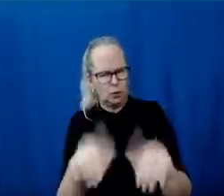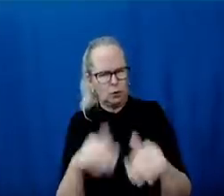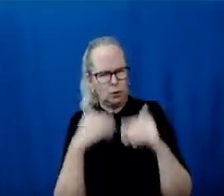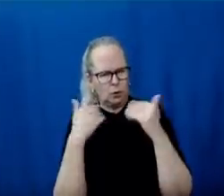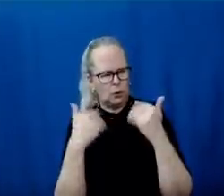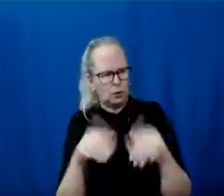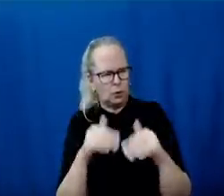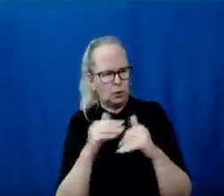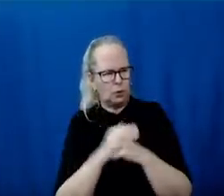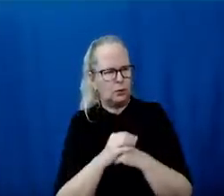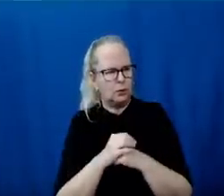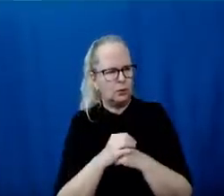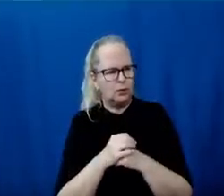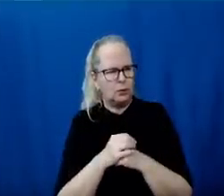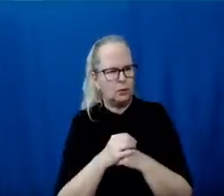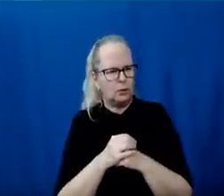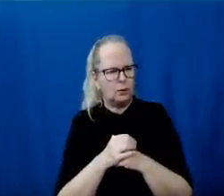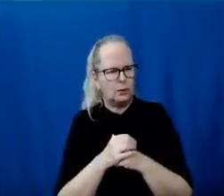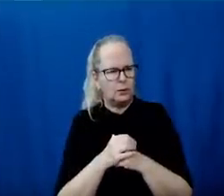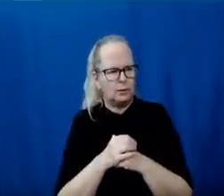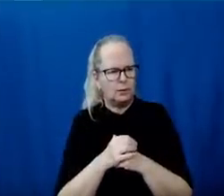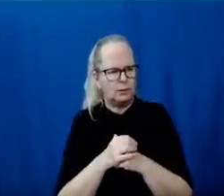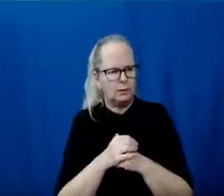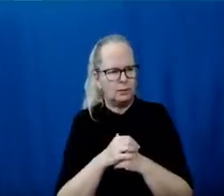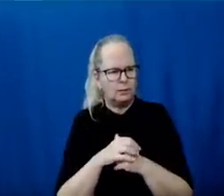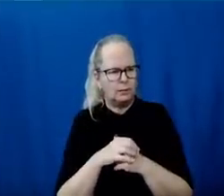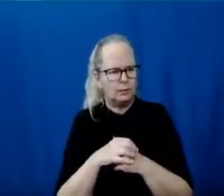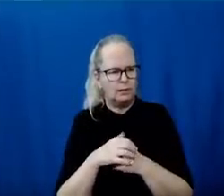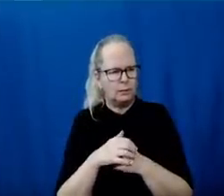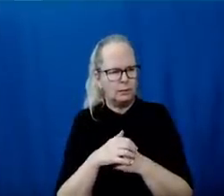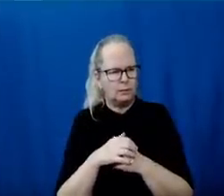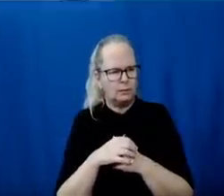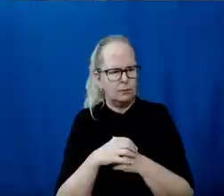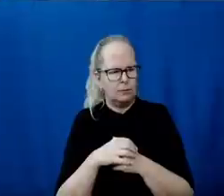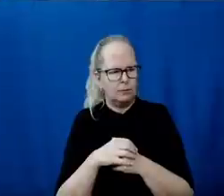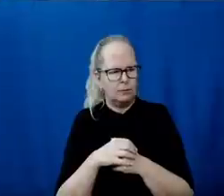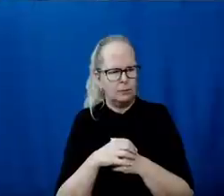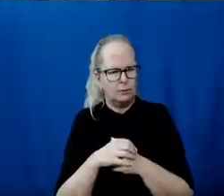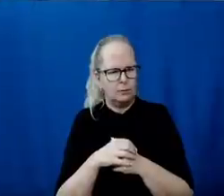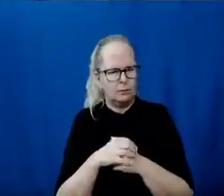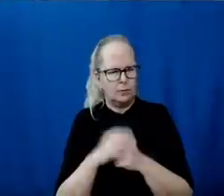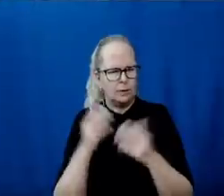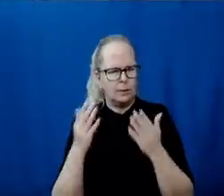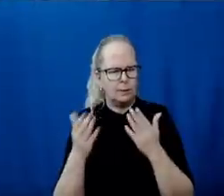what you guys have been doing very quickly.